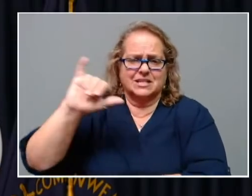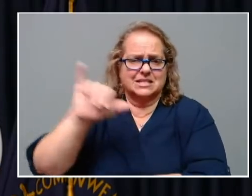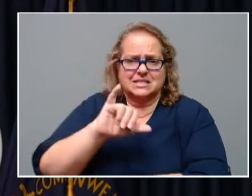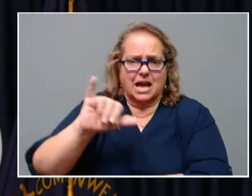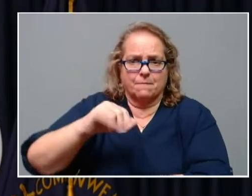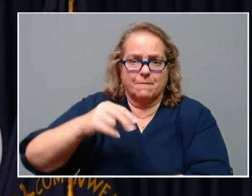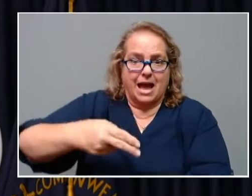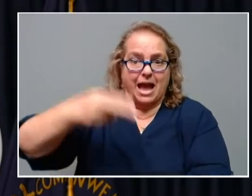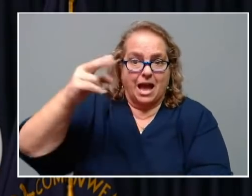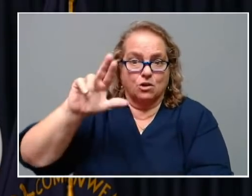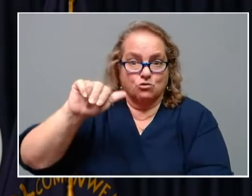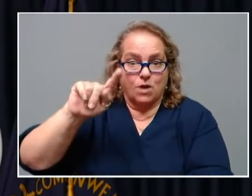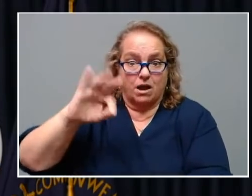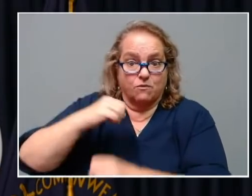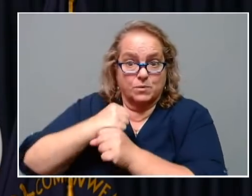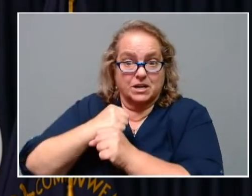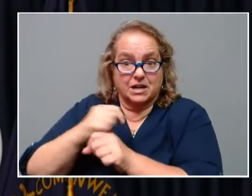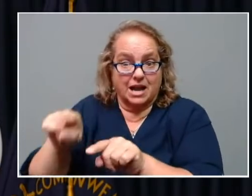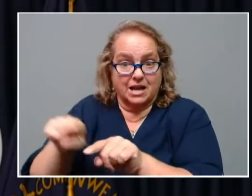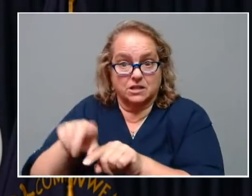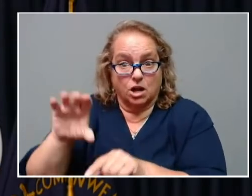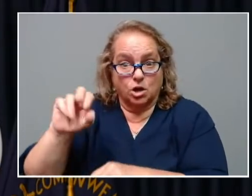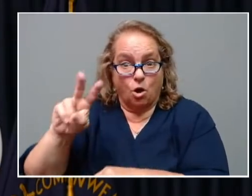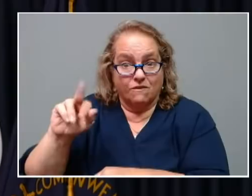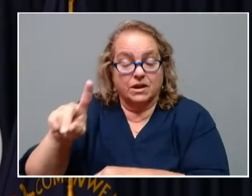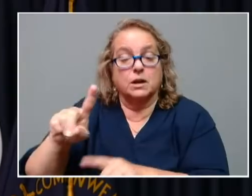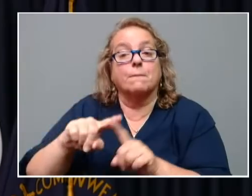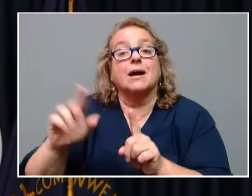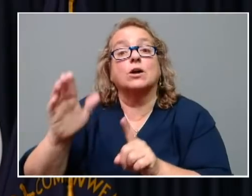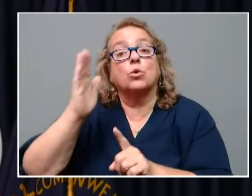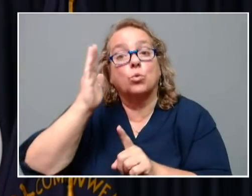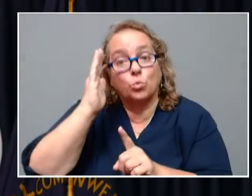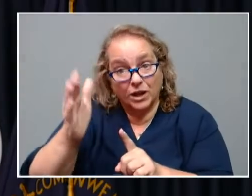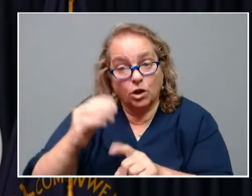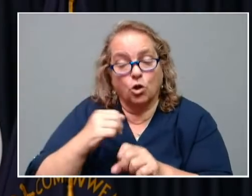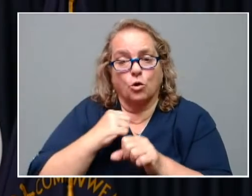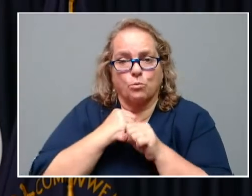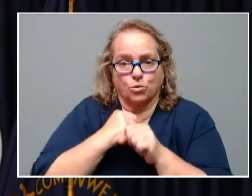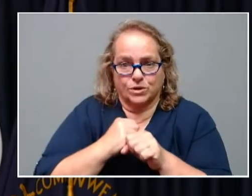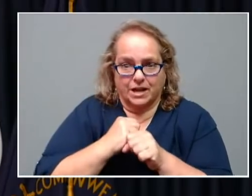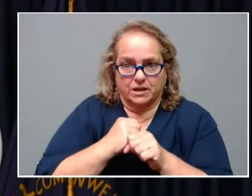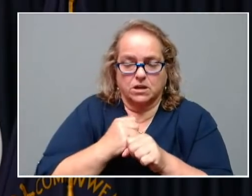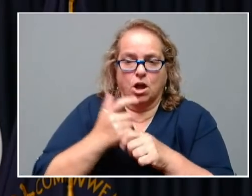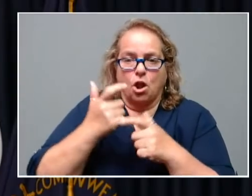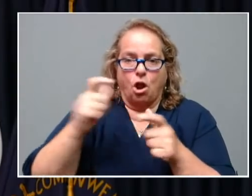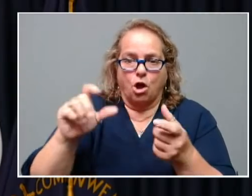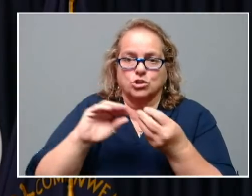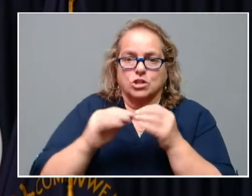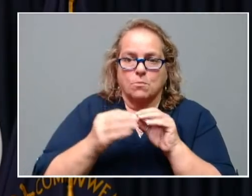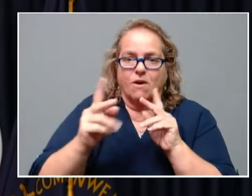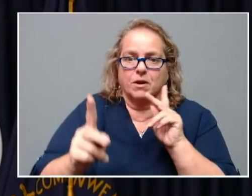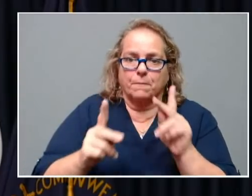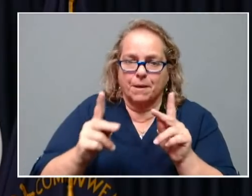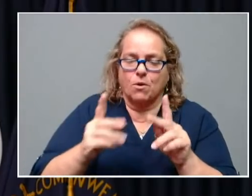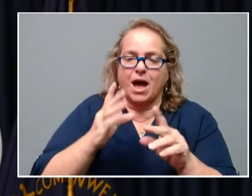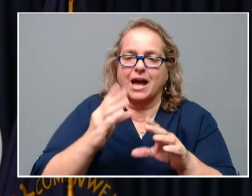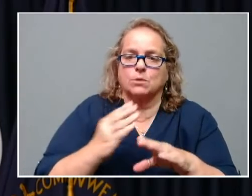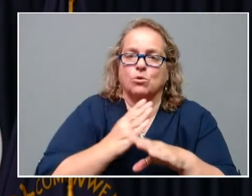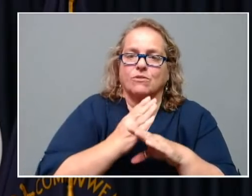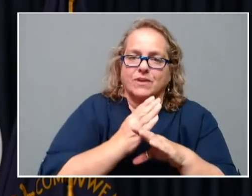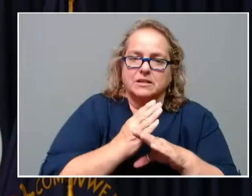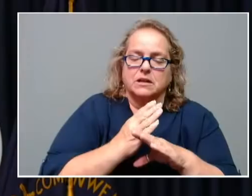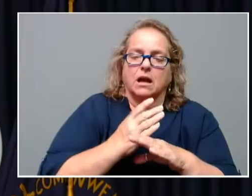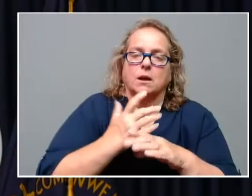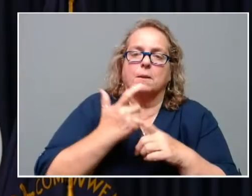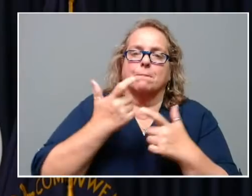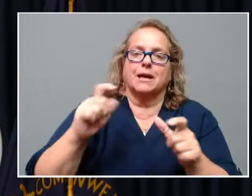COVID vaccine, does protect large numbers of people and prevent substantial burden to the hospitals.